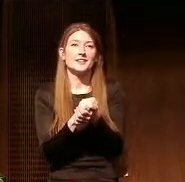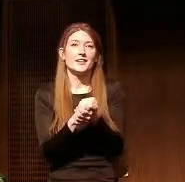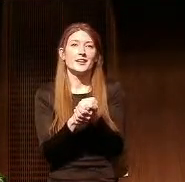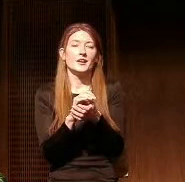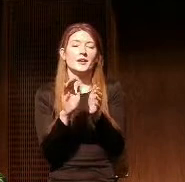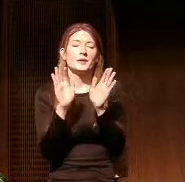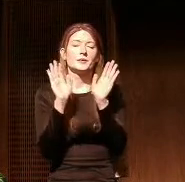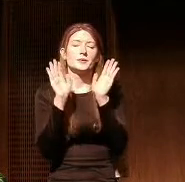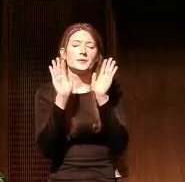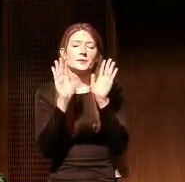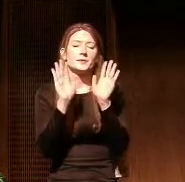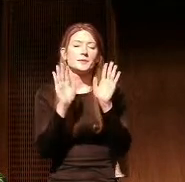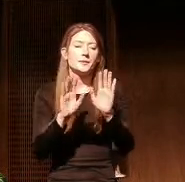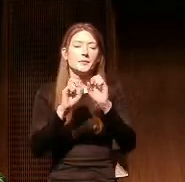what a blessing that has been.